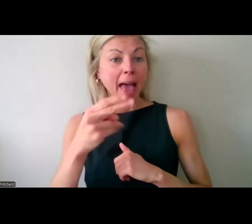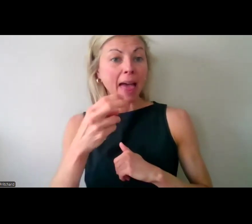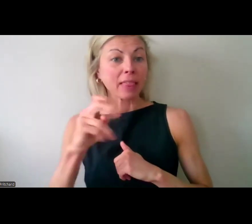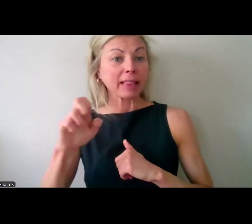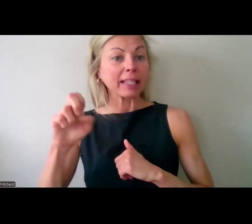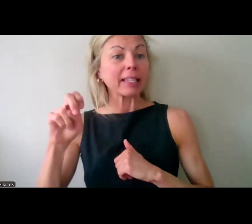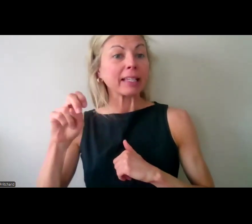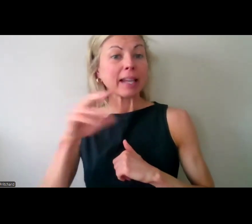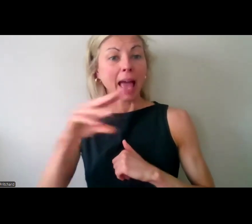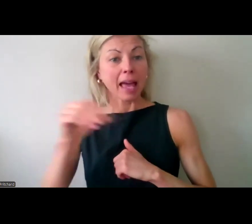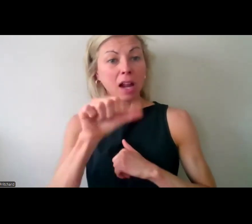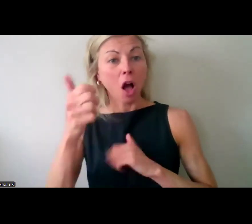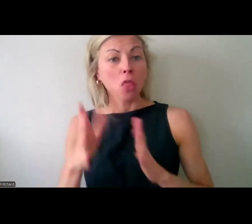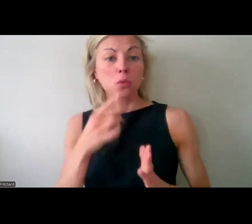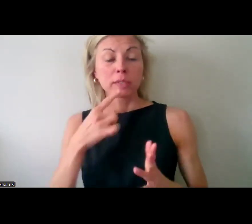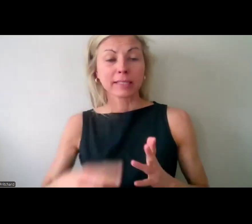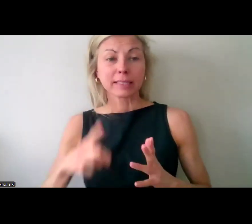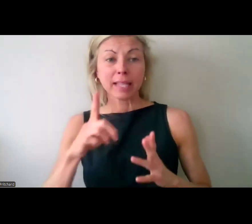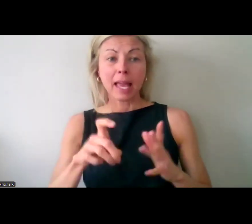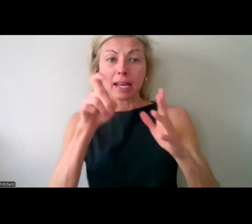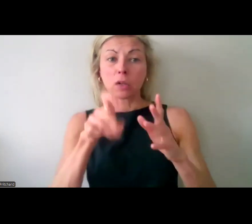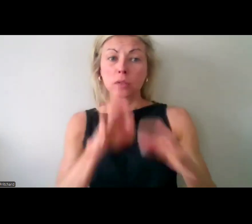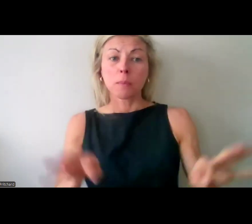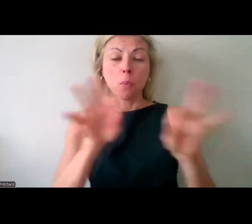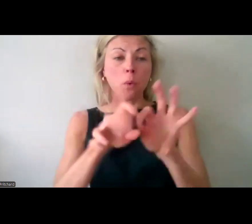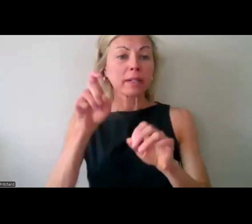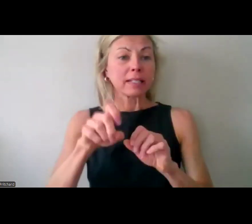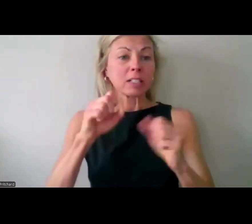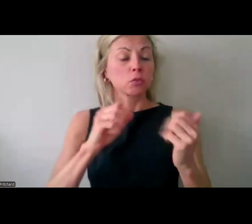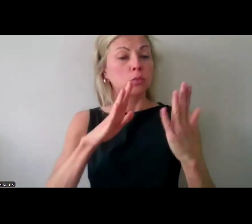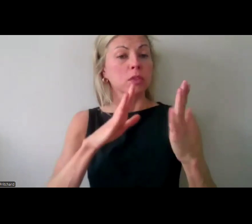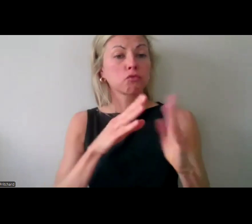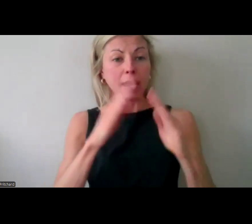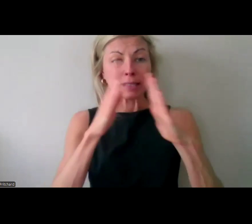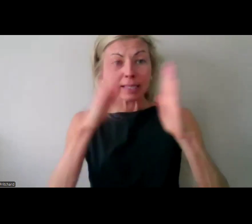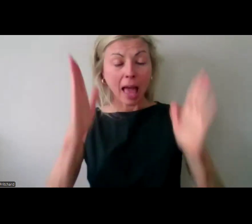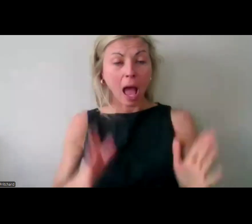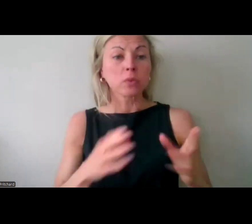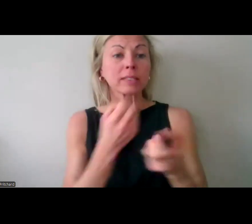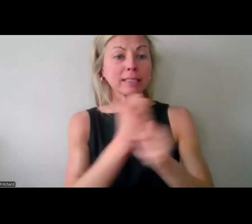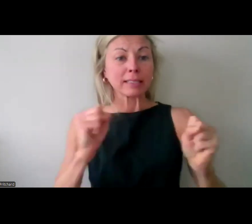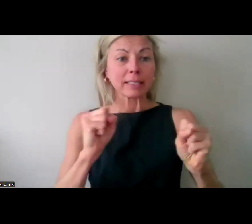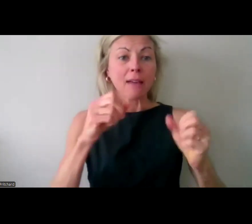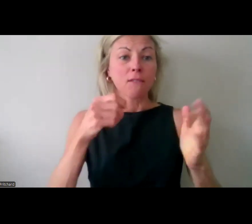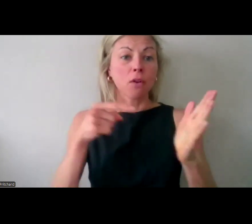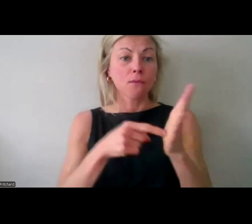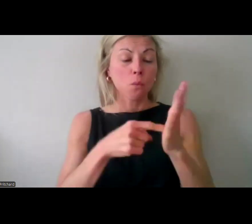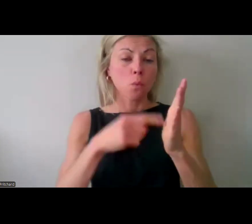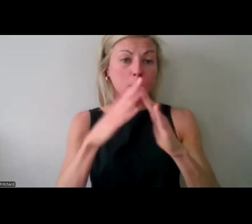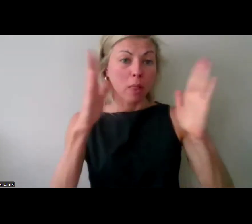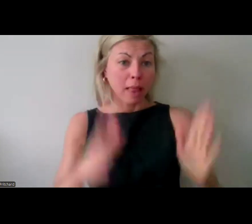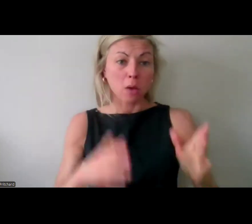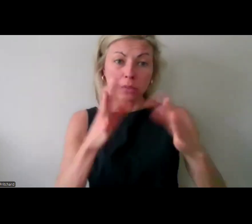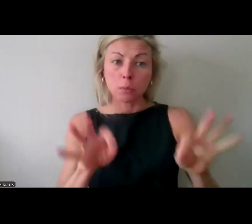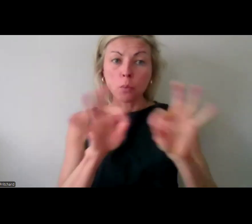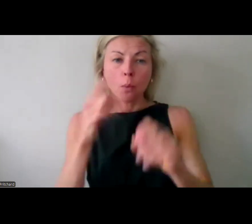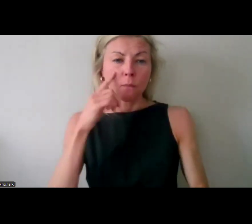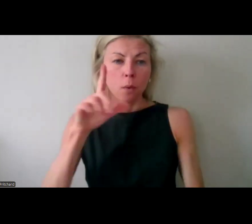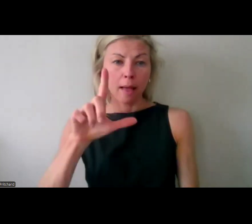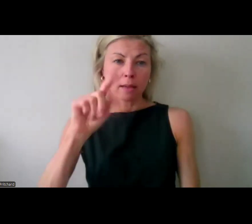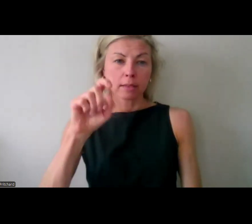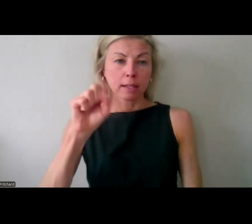the critical need to address the housing crisis and safe, affordable housing is vital for access to LTSS, but